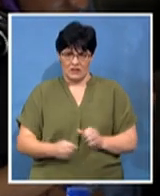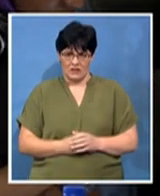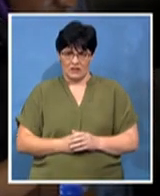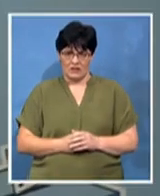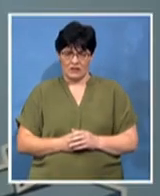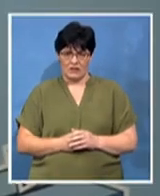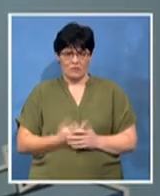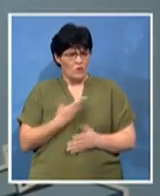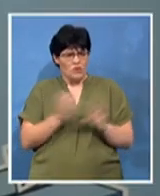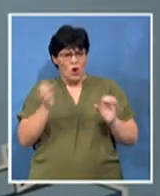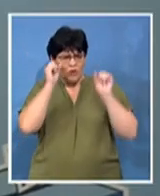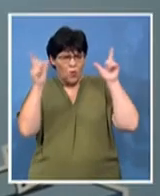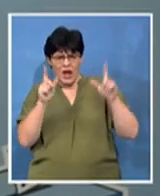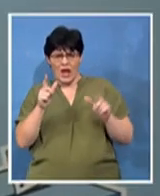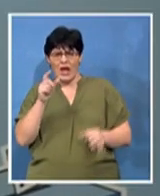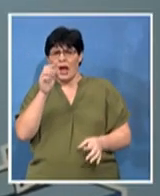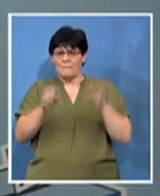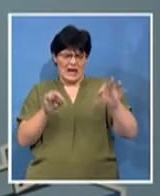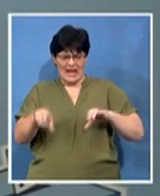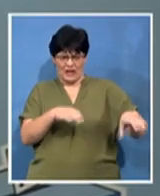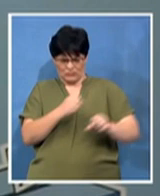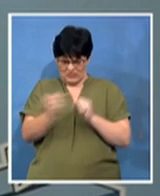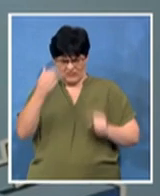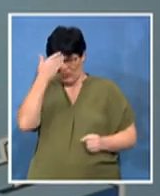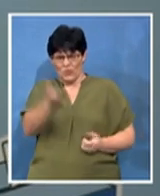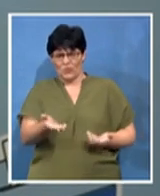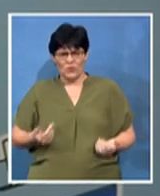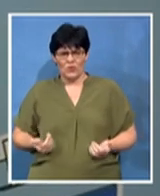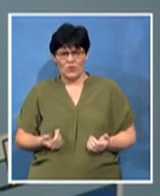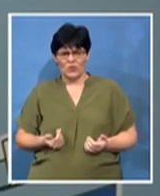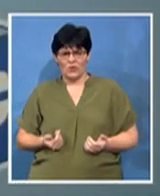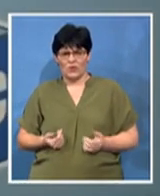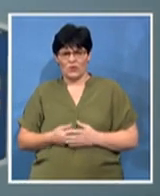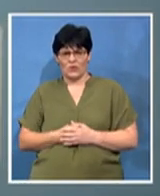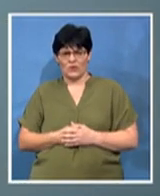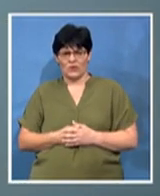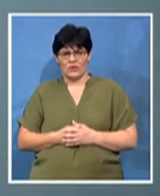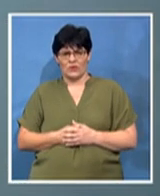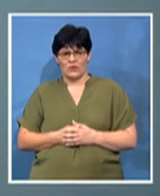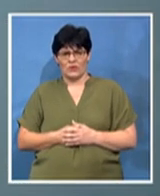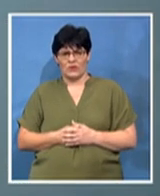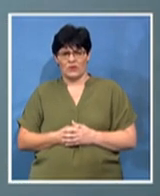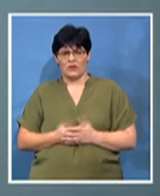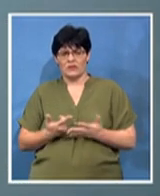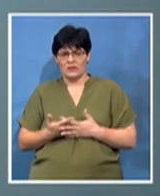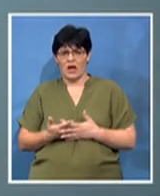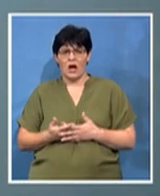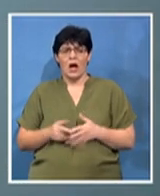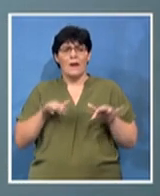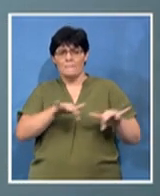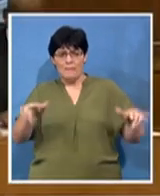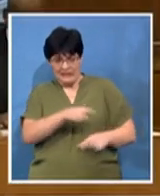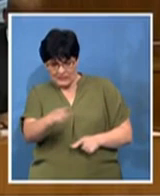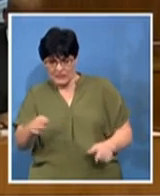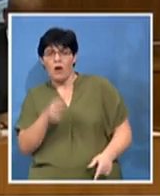Action. And I think that also the party of the Court of Public Opinion should be given an opportunity in this case, whether or not to see whether or